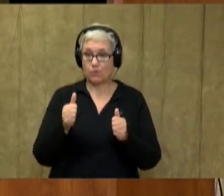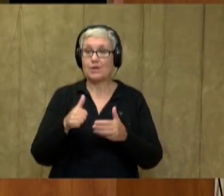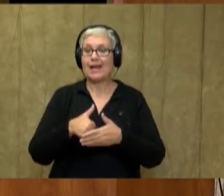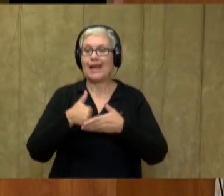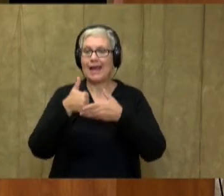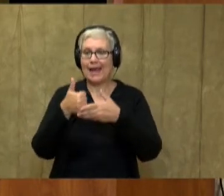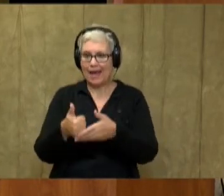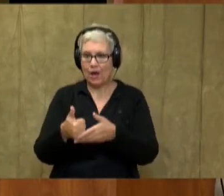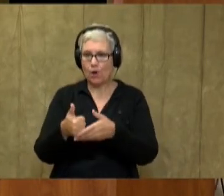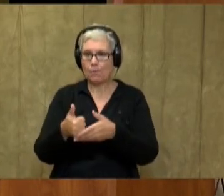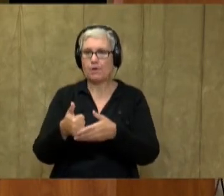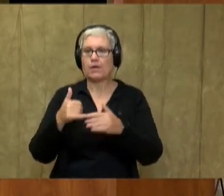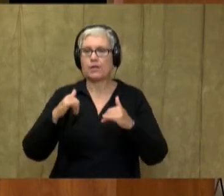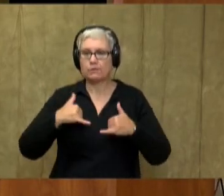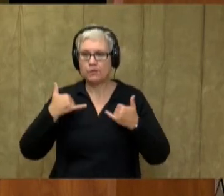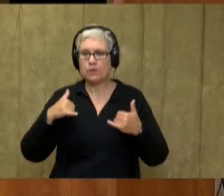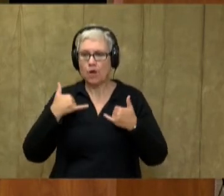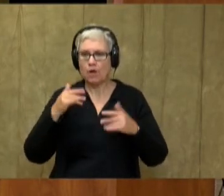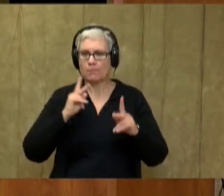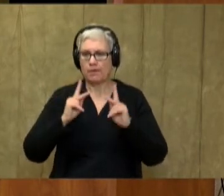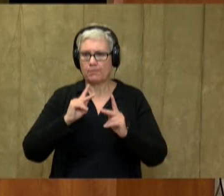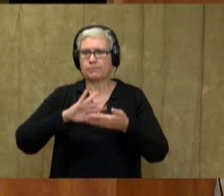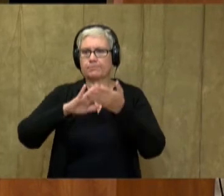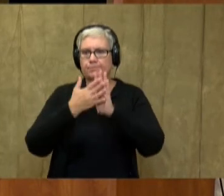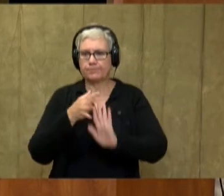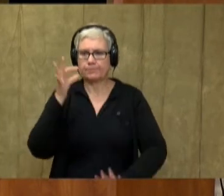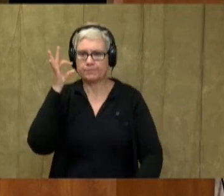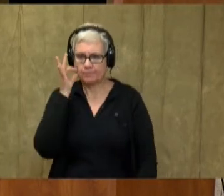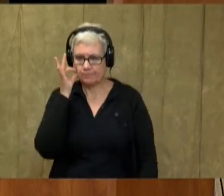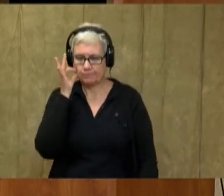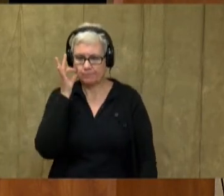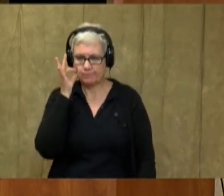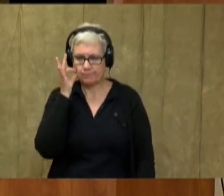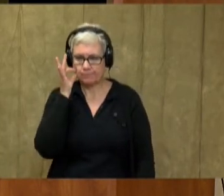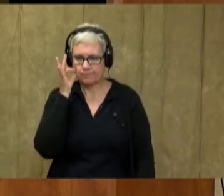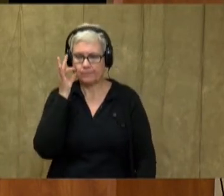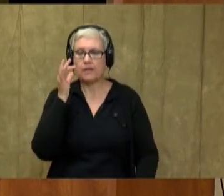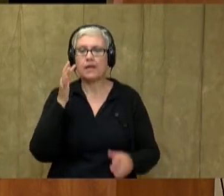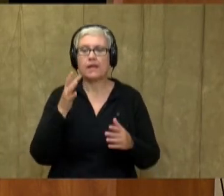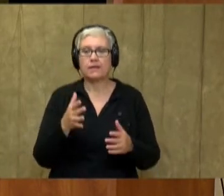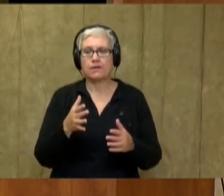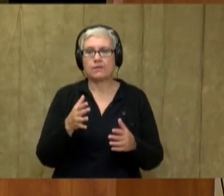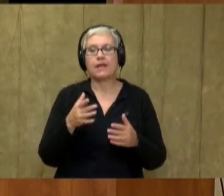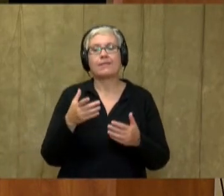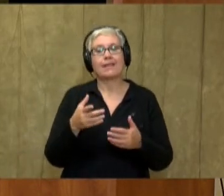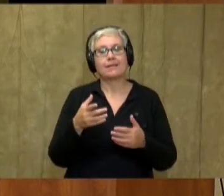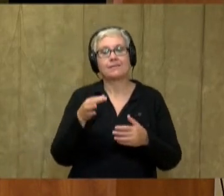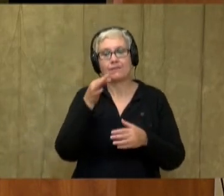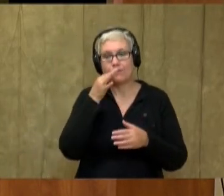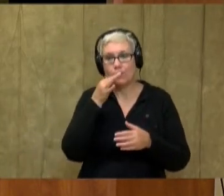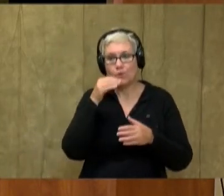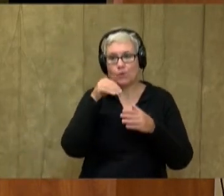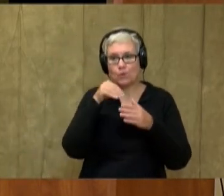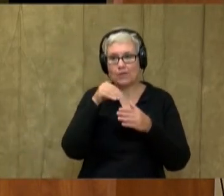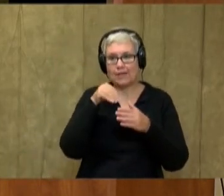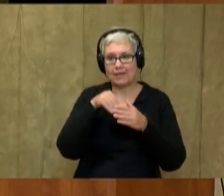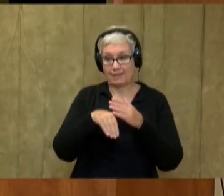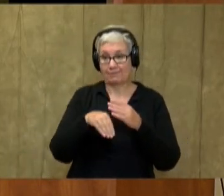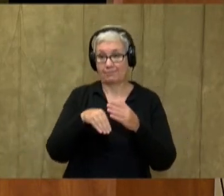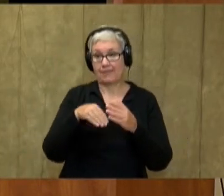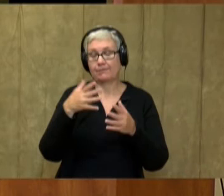youth. Placing fast food outlets in schools encourages students to eat food that is high in salt, fat, and empty